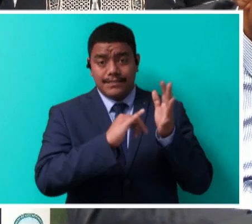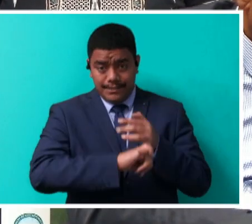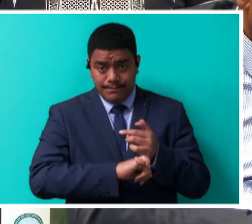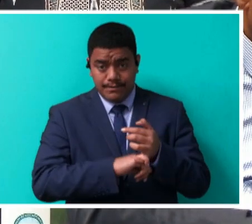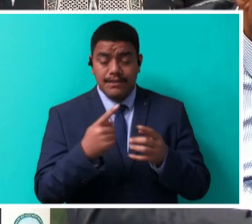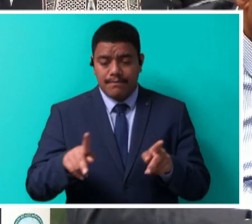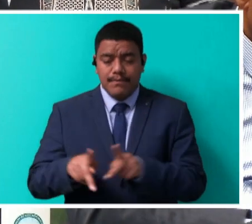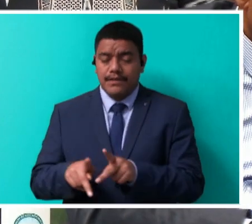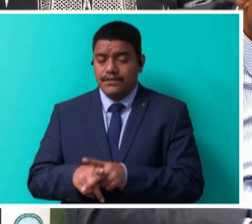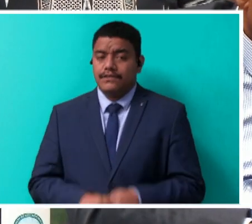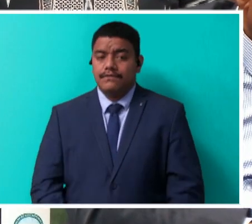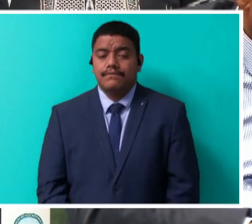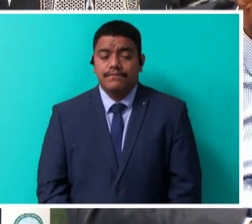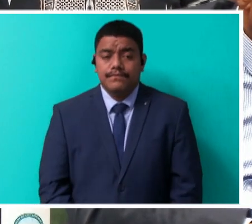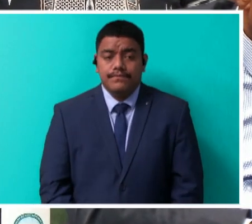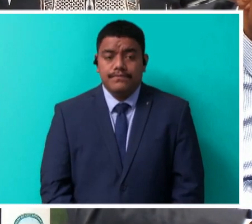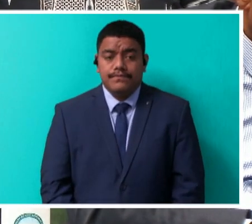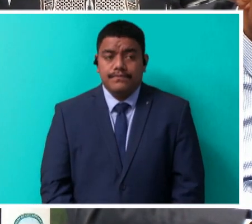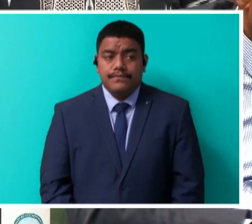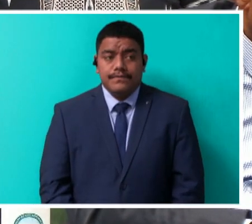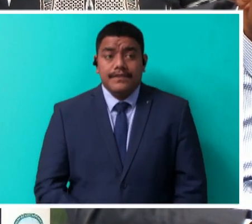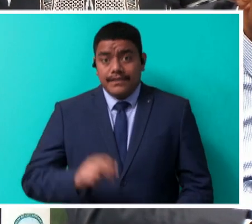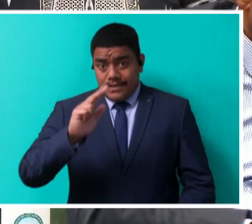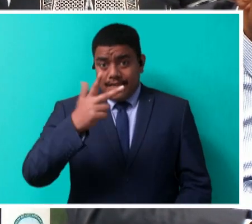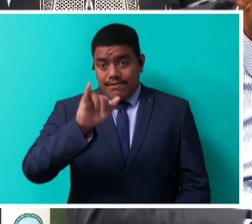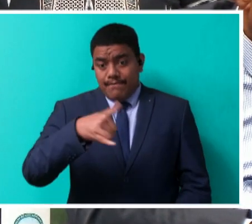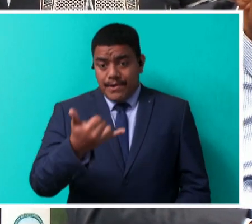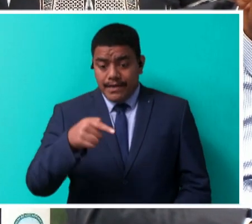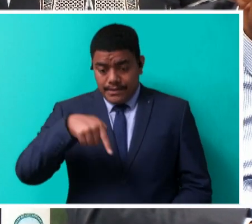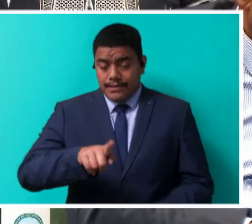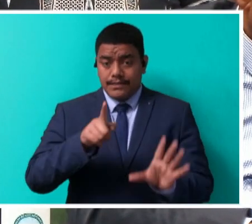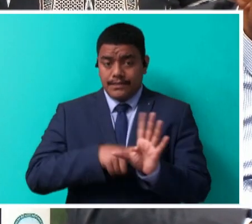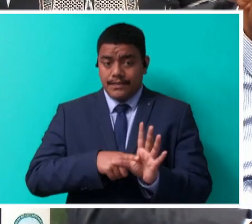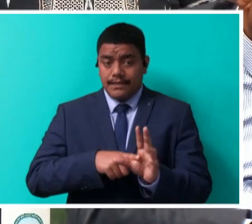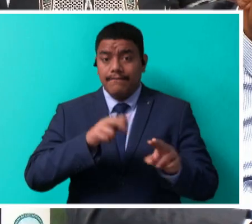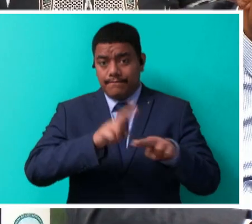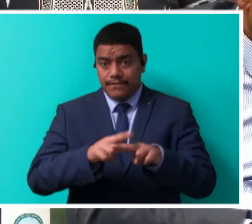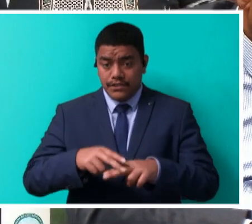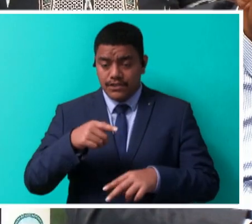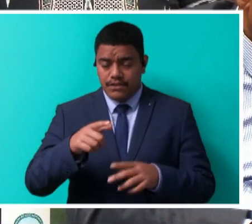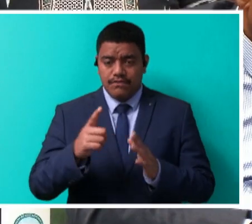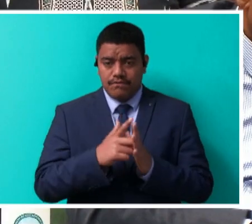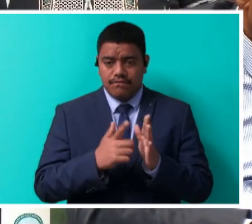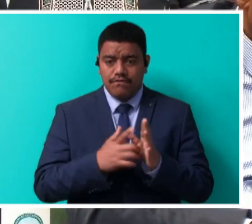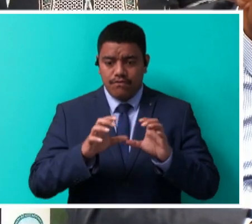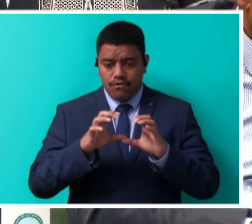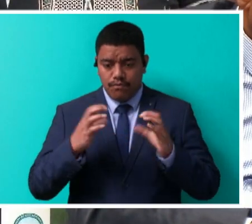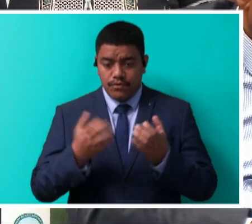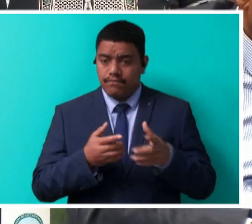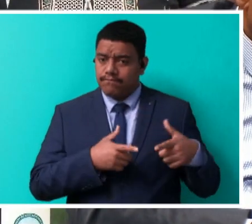and partnership. On the 8th of May this year, the Fiji Law Reform Commission hosted the Solomon Islands